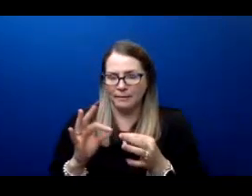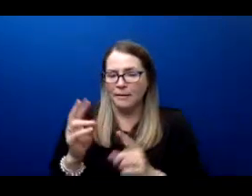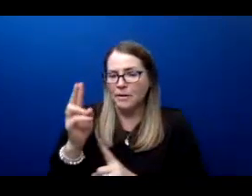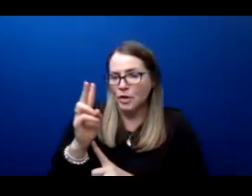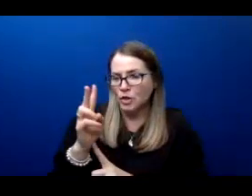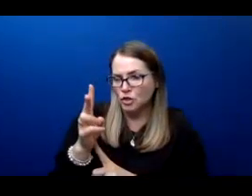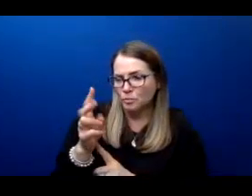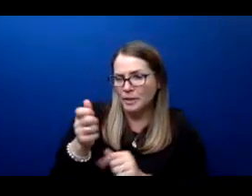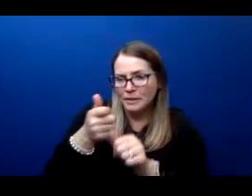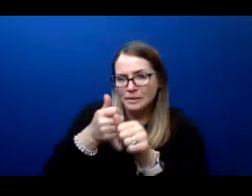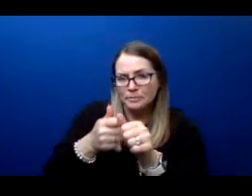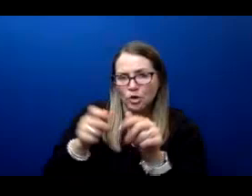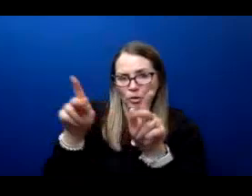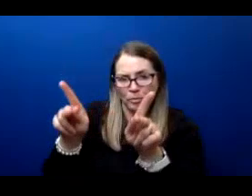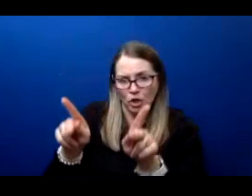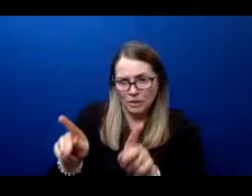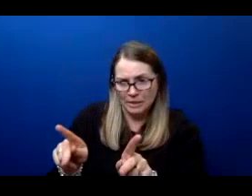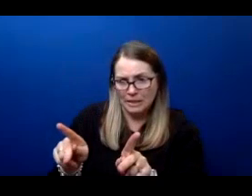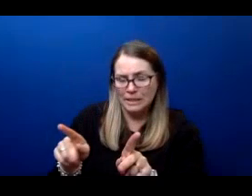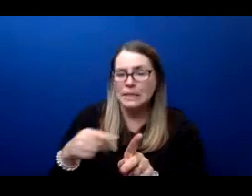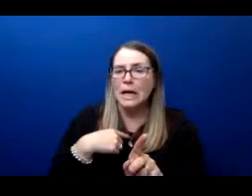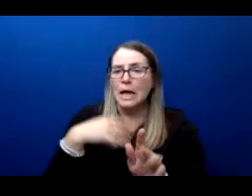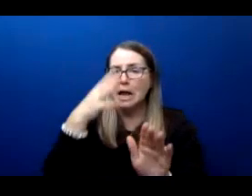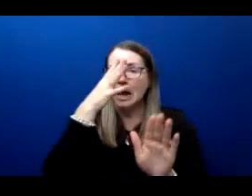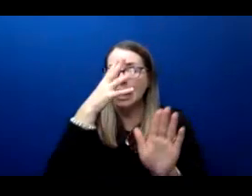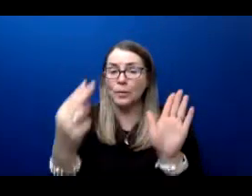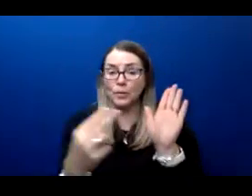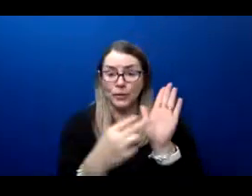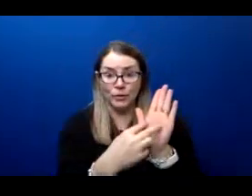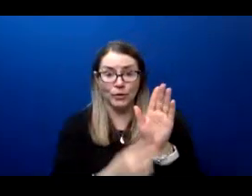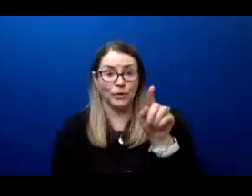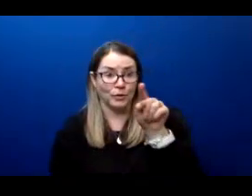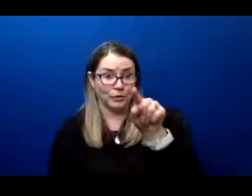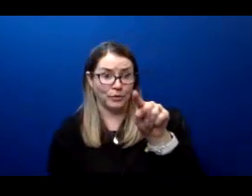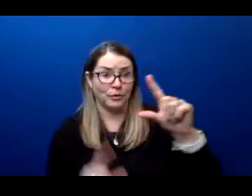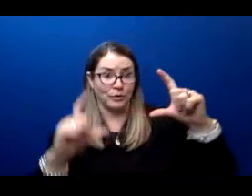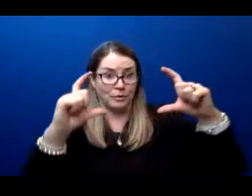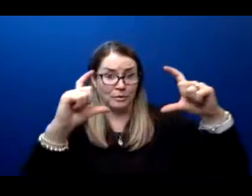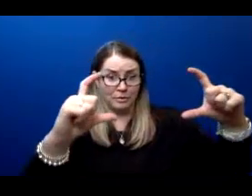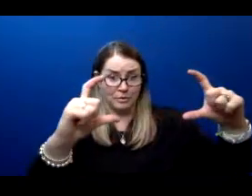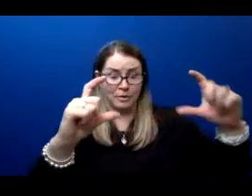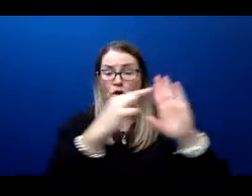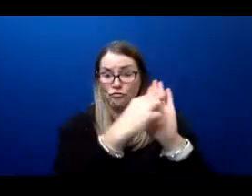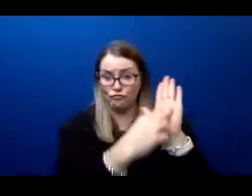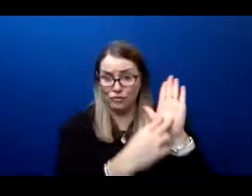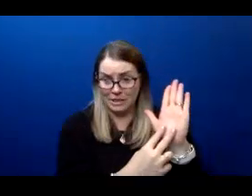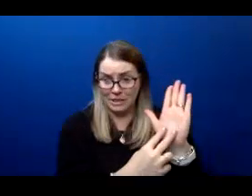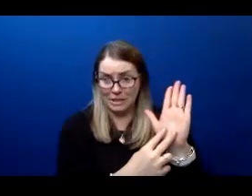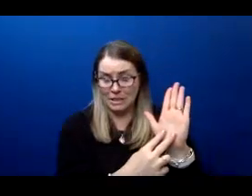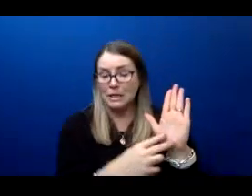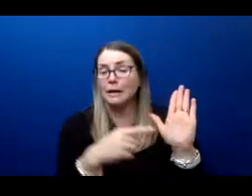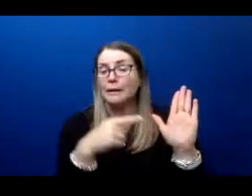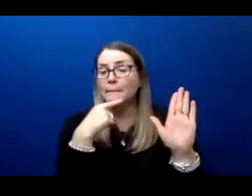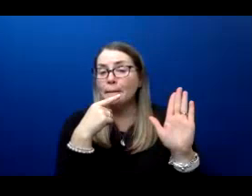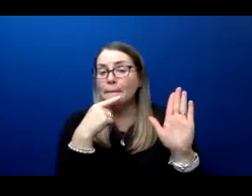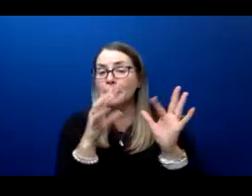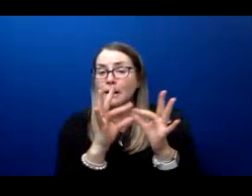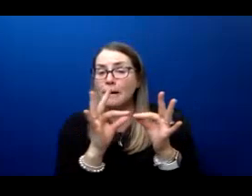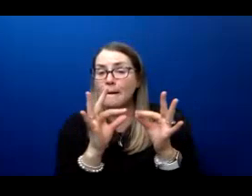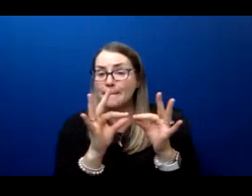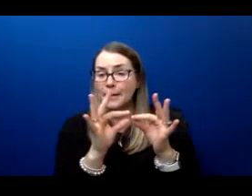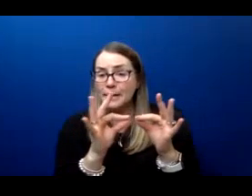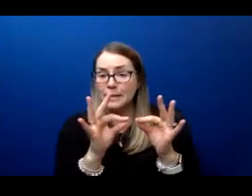ahead and read this off, and then once I have finished, please feel free to chime in. With that said, public comment will be taken during this agenda